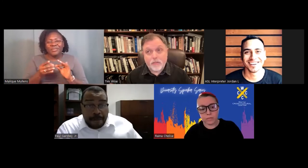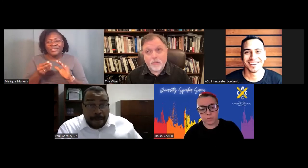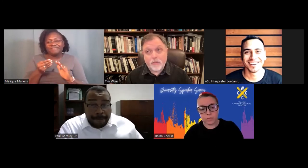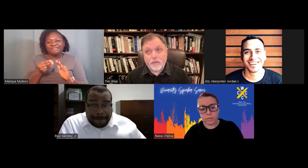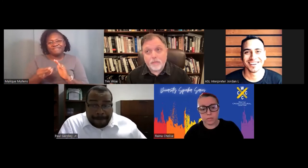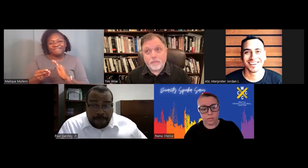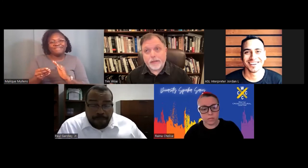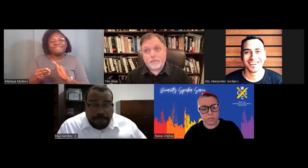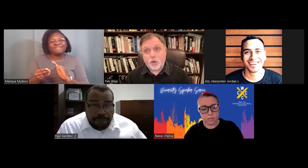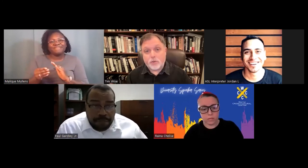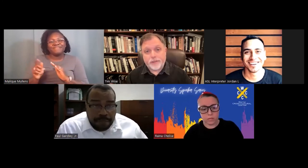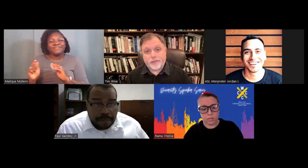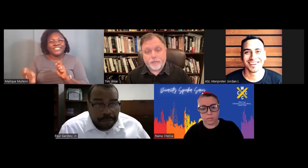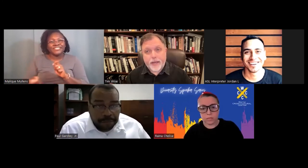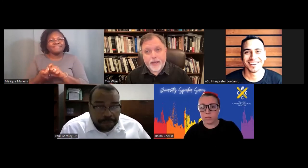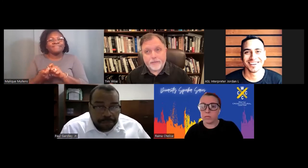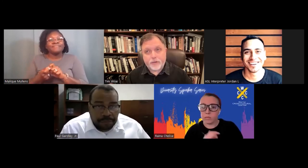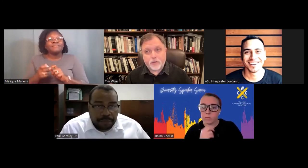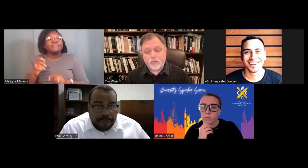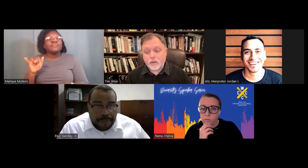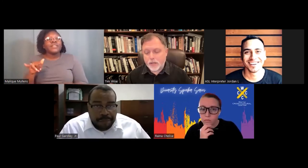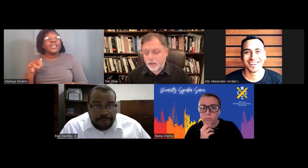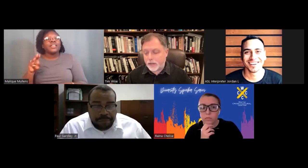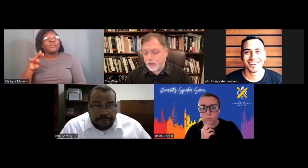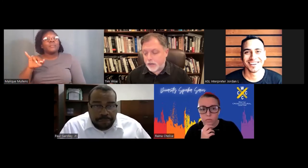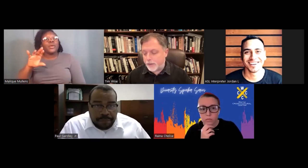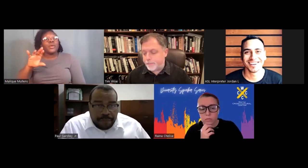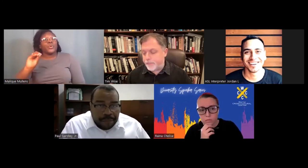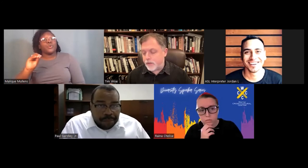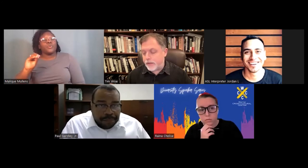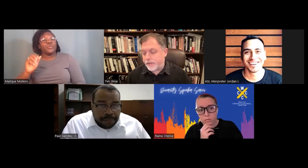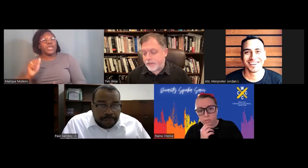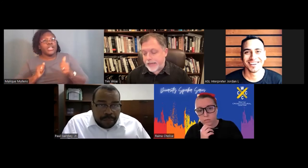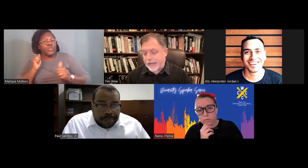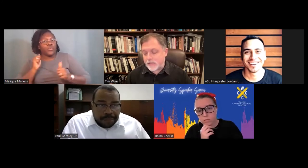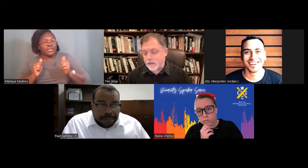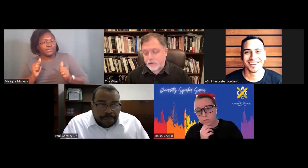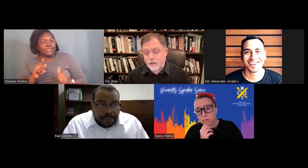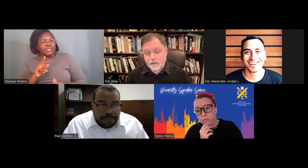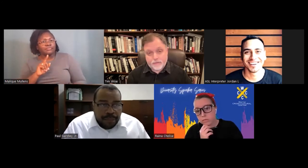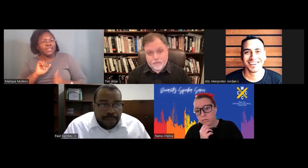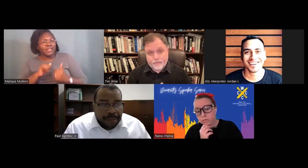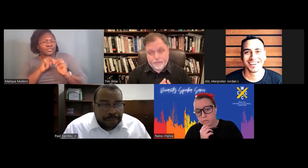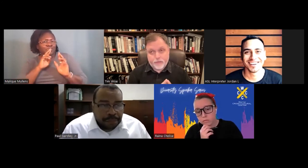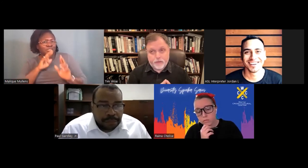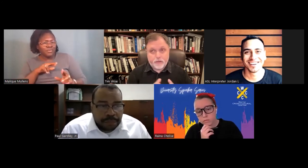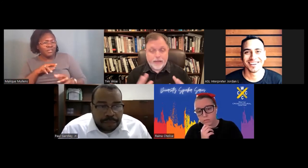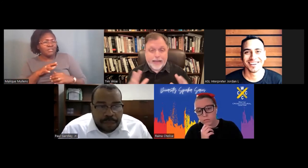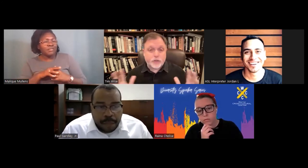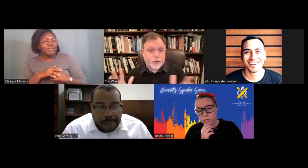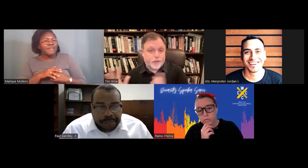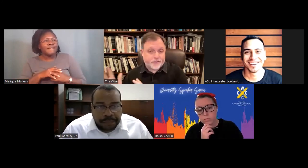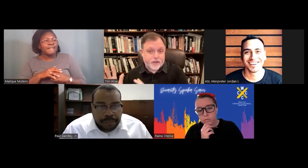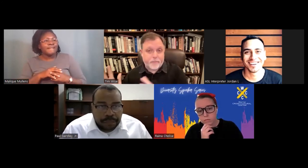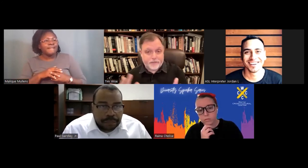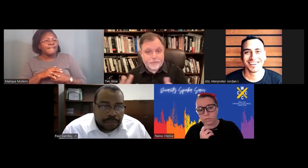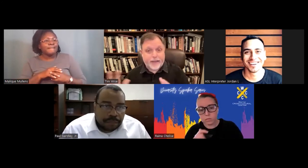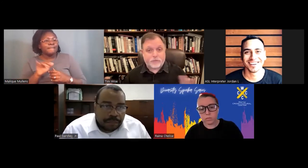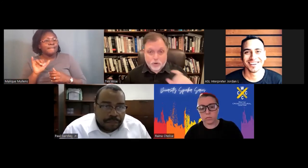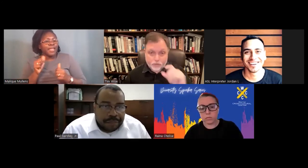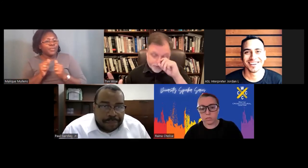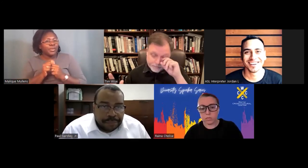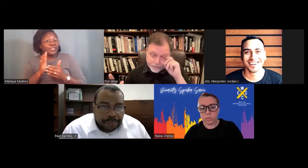about microaggressive behavior is that, as with some